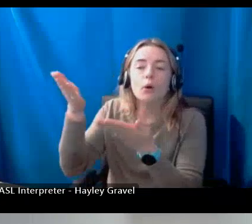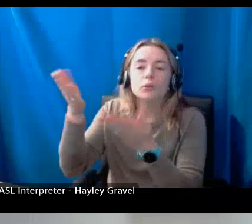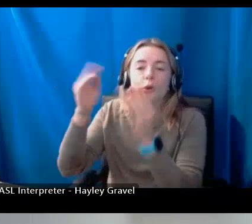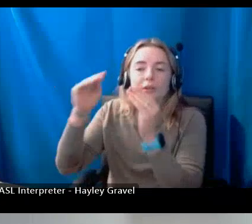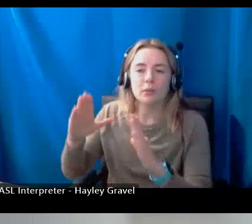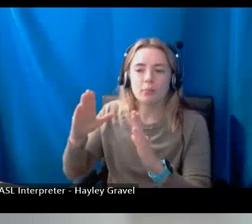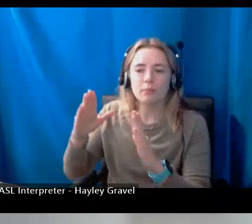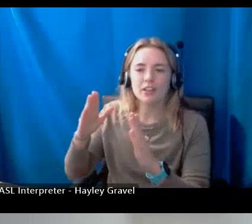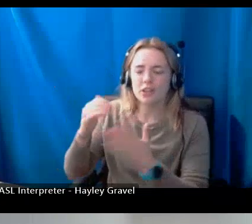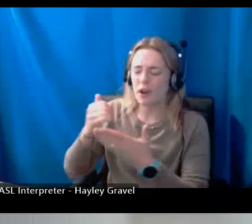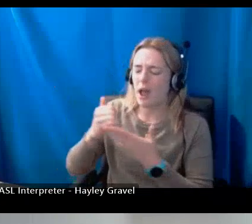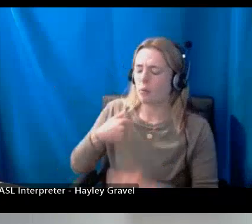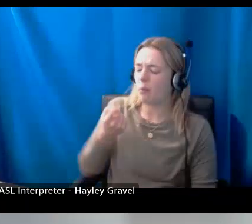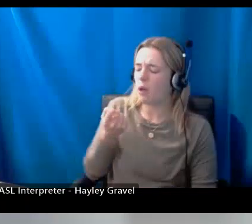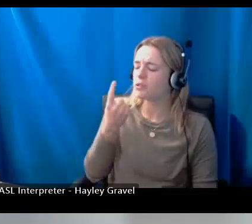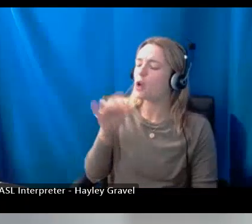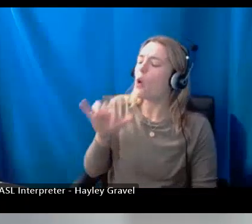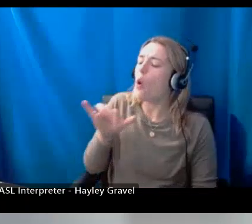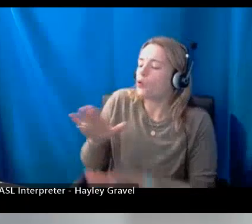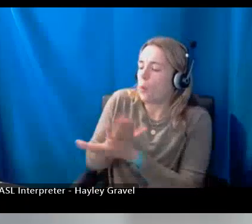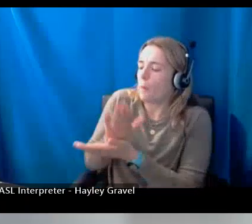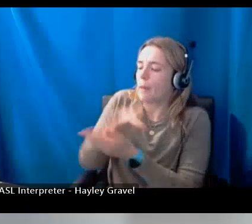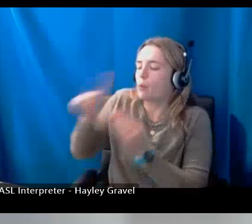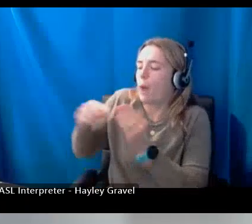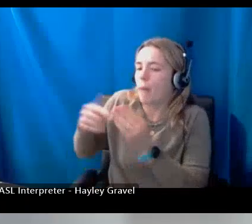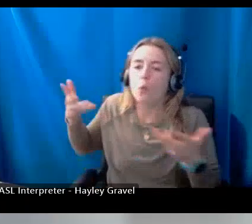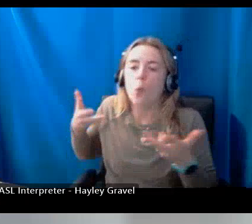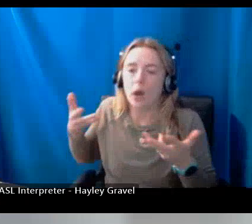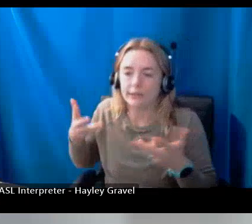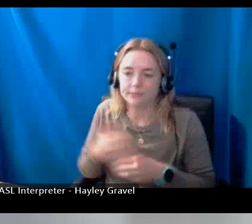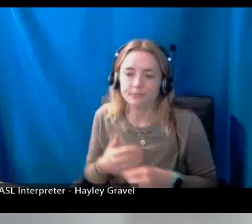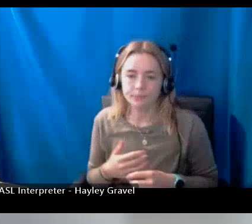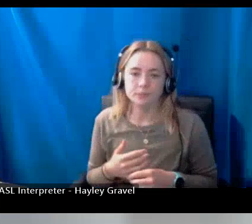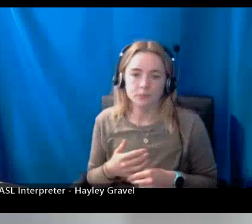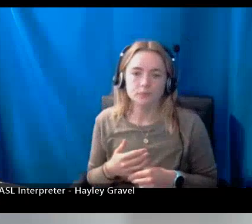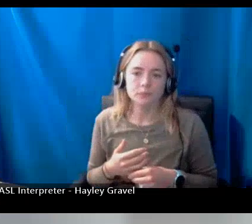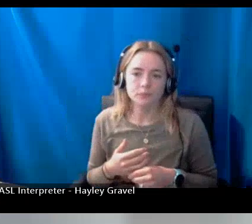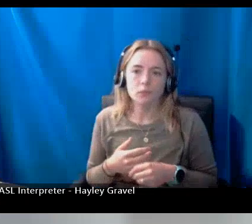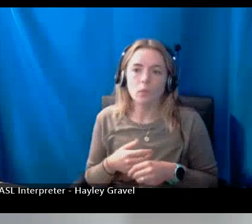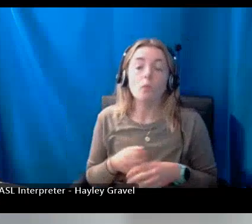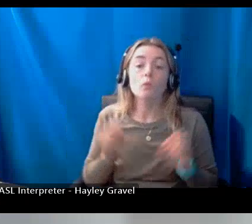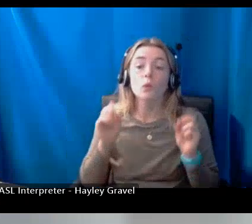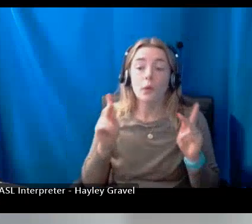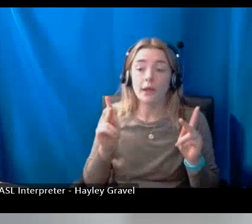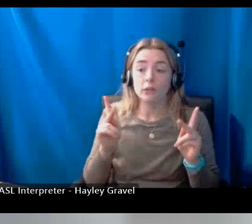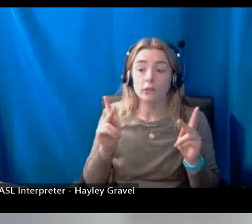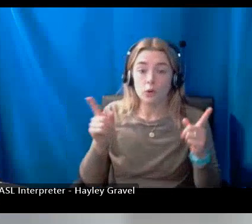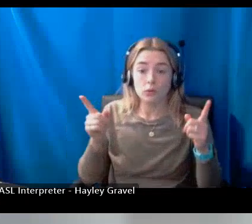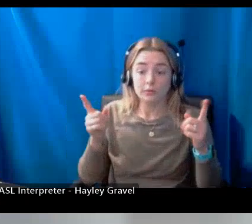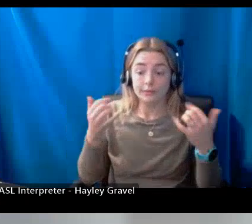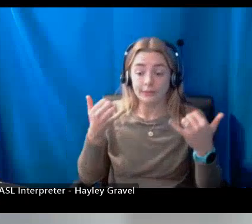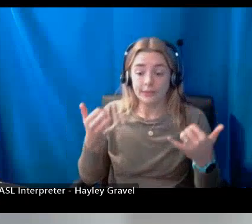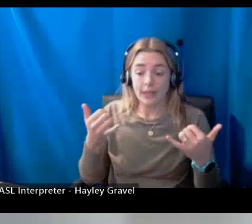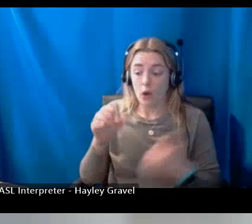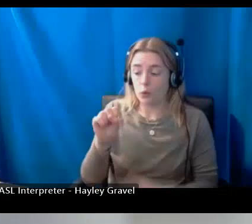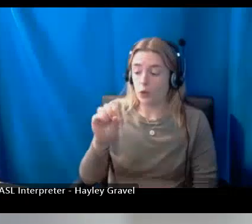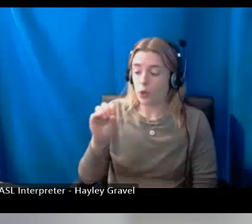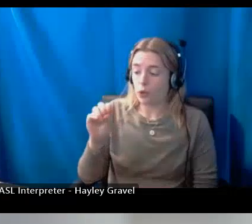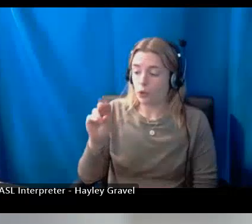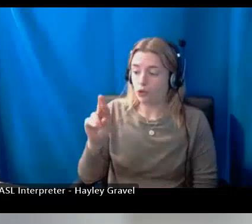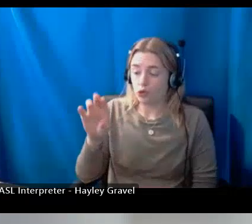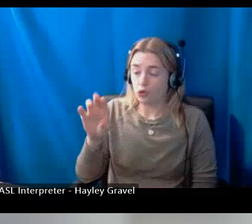So what you've been doing is researching, finding sources. Now it's time for you to take those sources and start figuring out